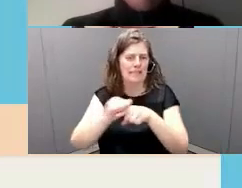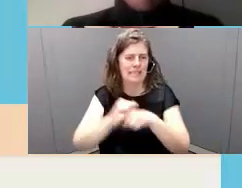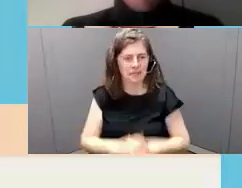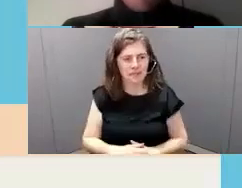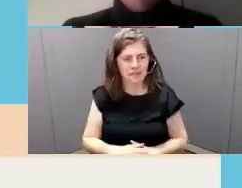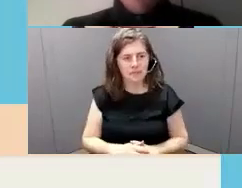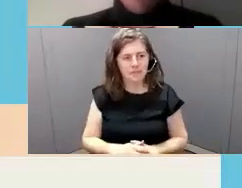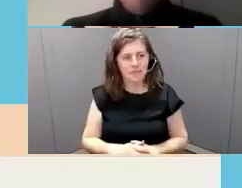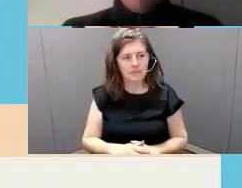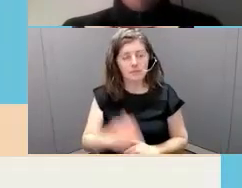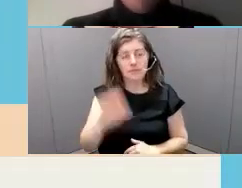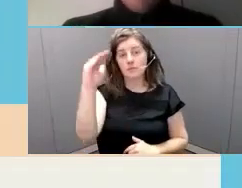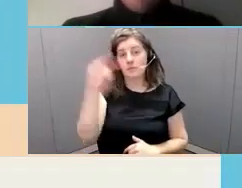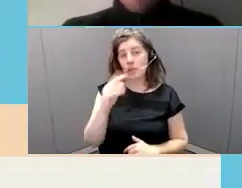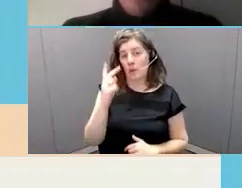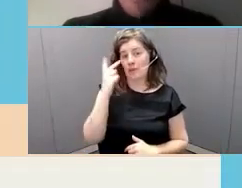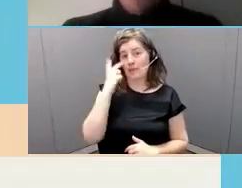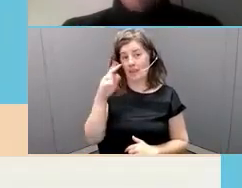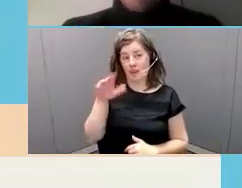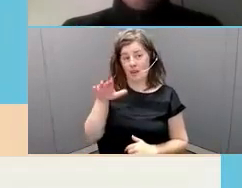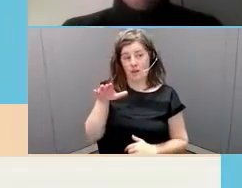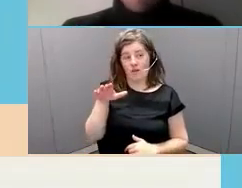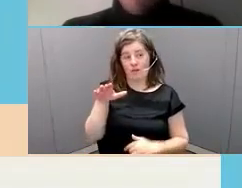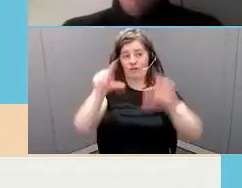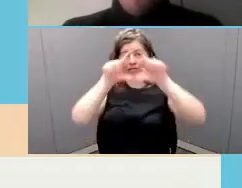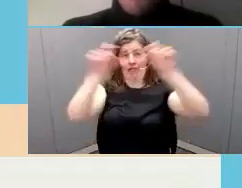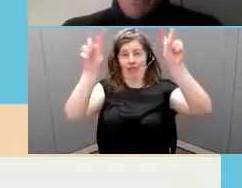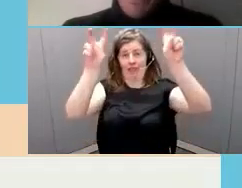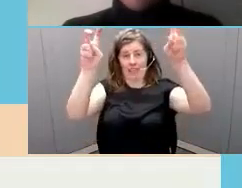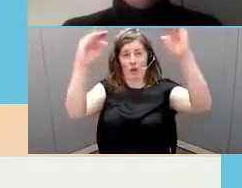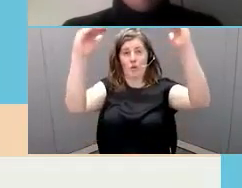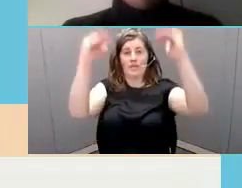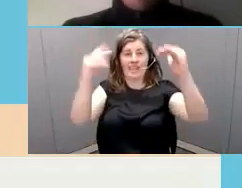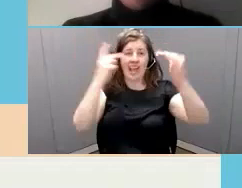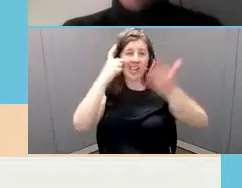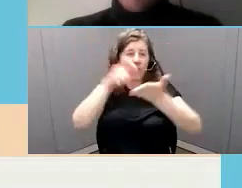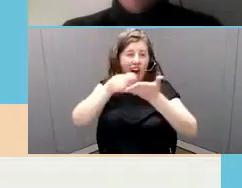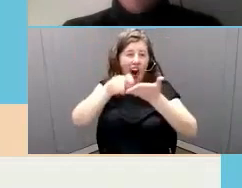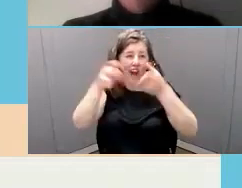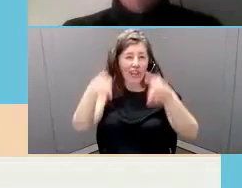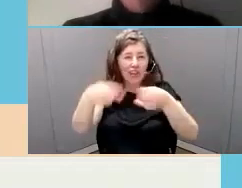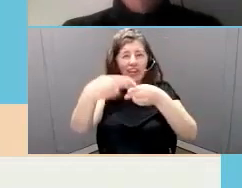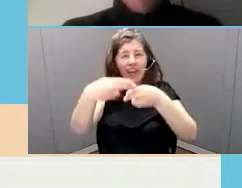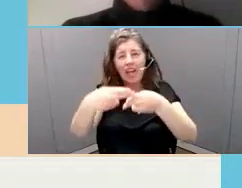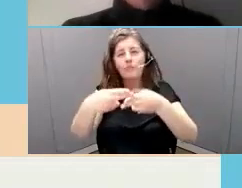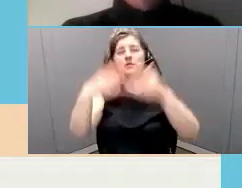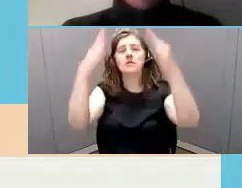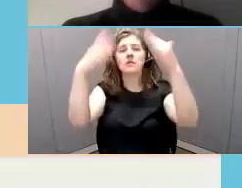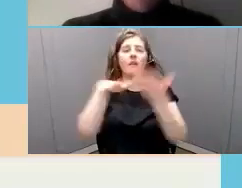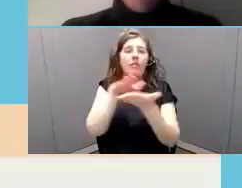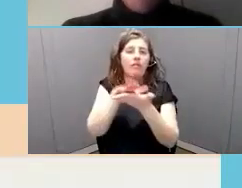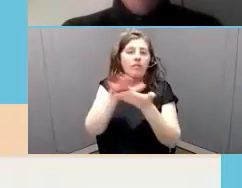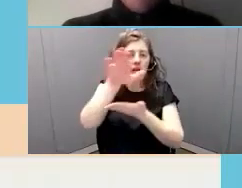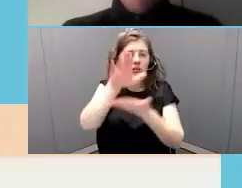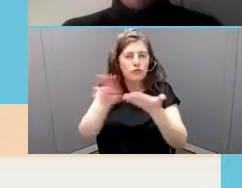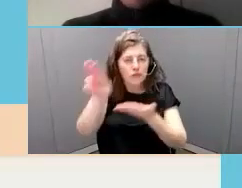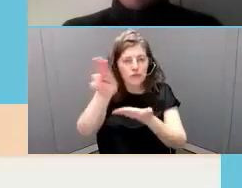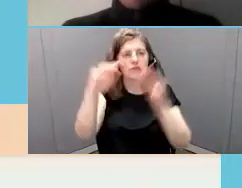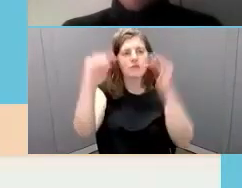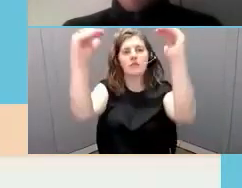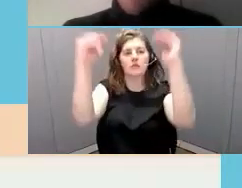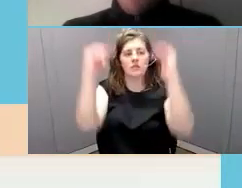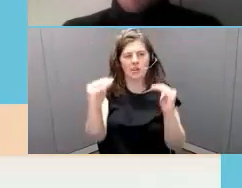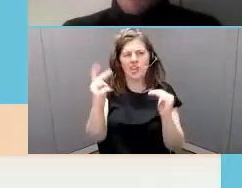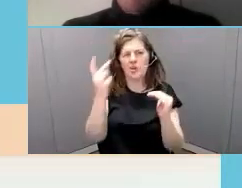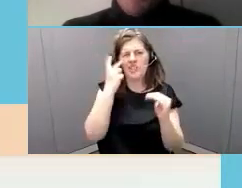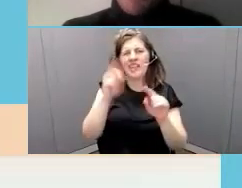Then you'll see below the title, the author names, and the institutions, you'll see a couple of